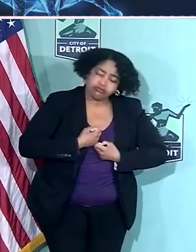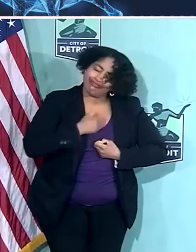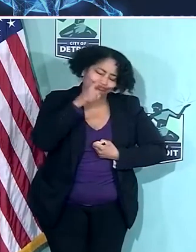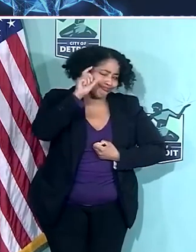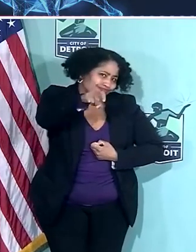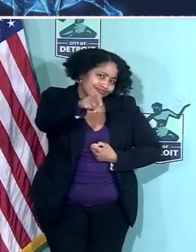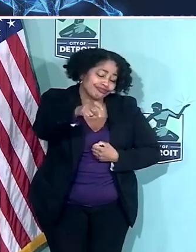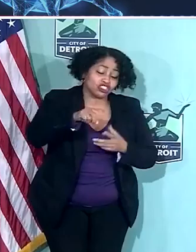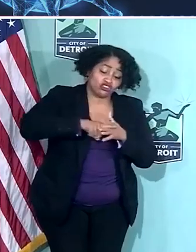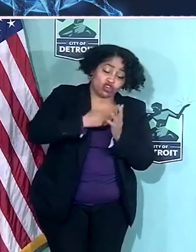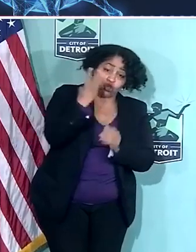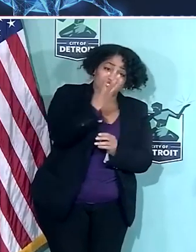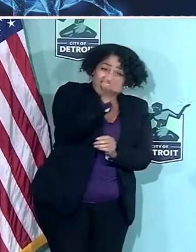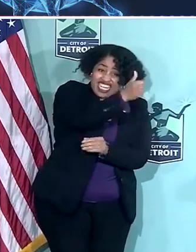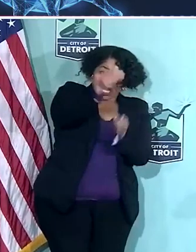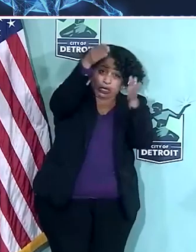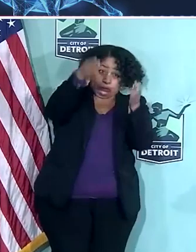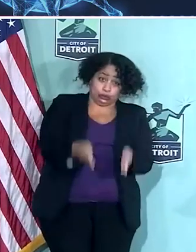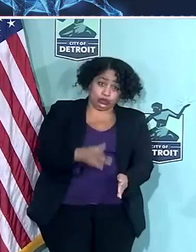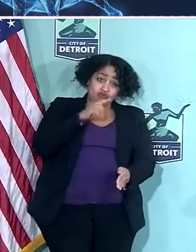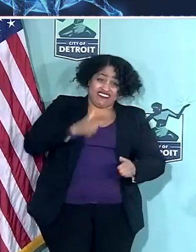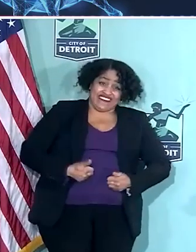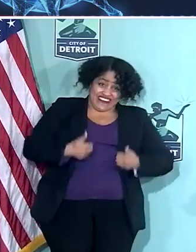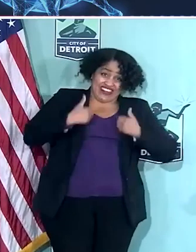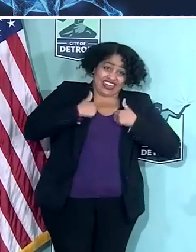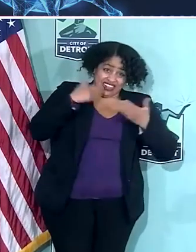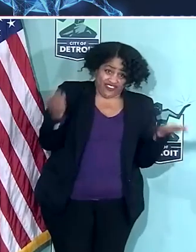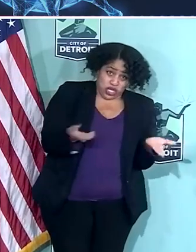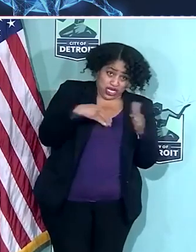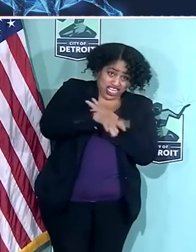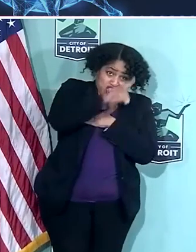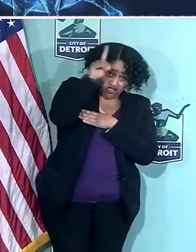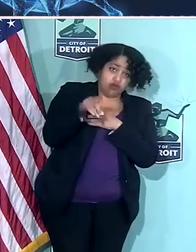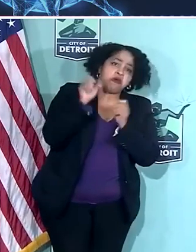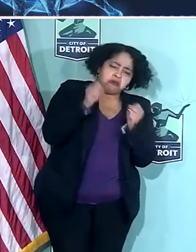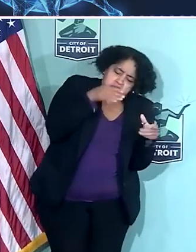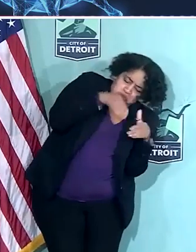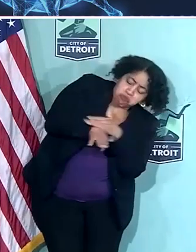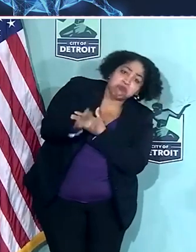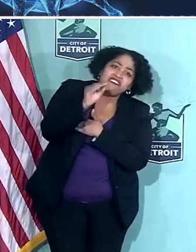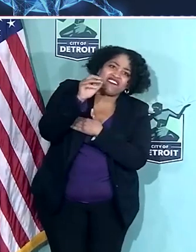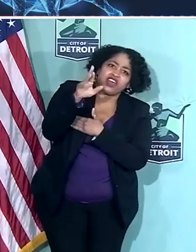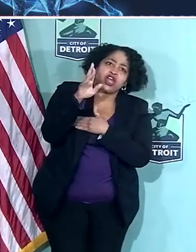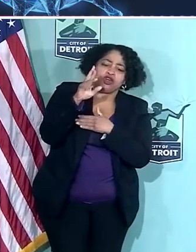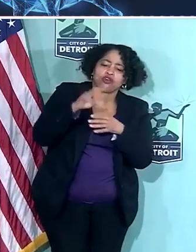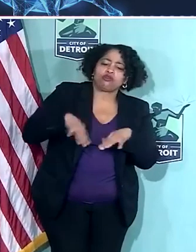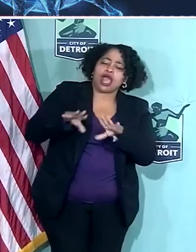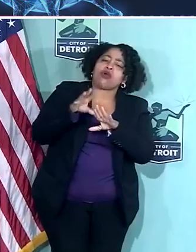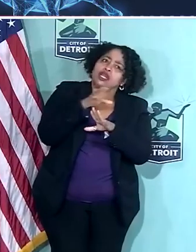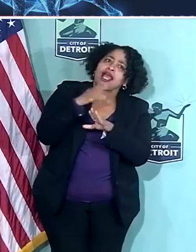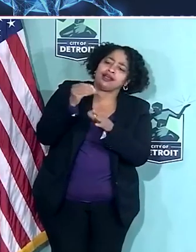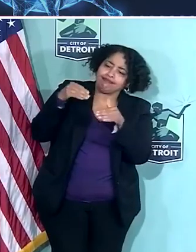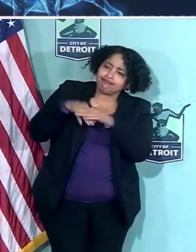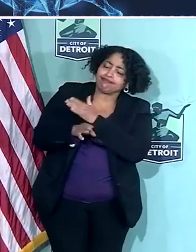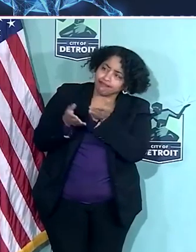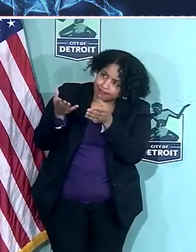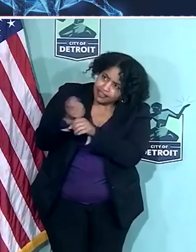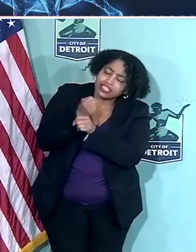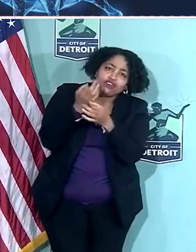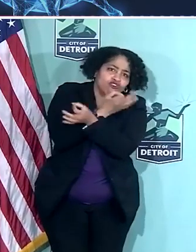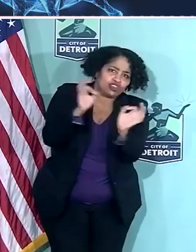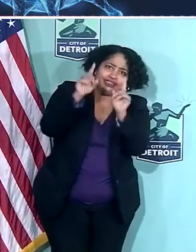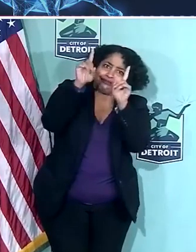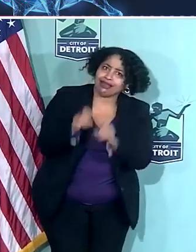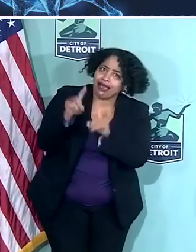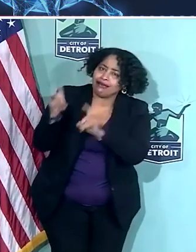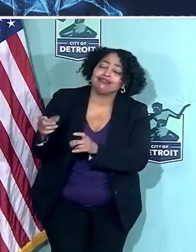Wednesday, anybody who's a resident of the city of Detroit can go through the fairgrounds and get a free test. And we are one of the few places